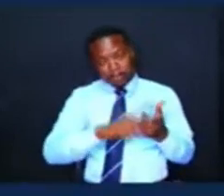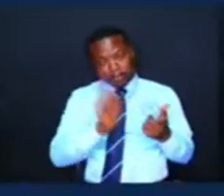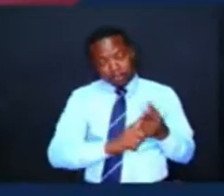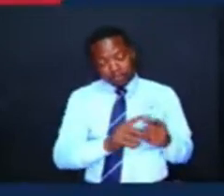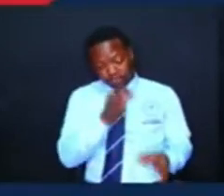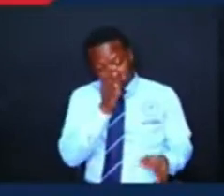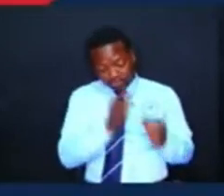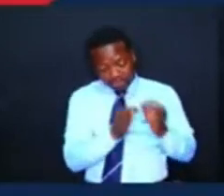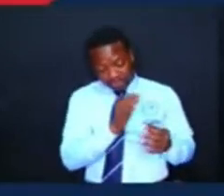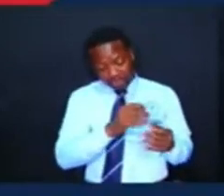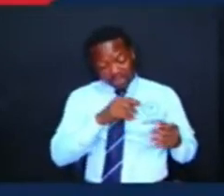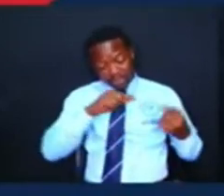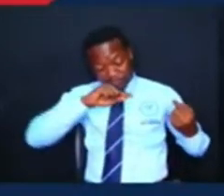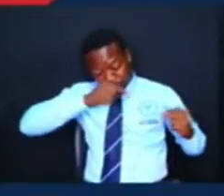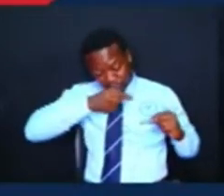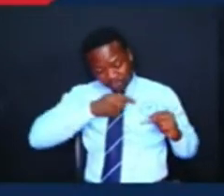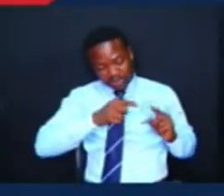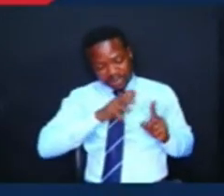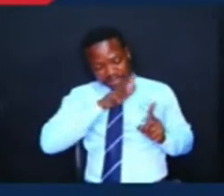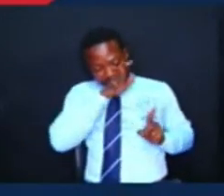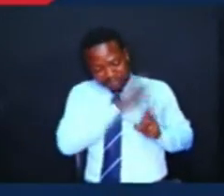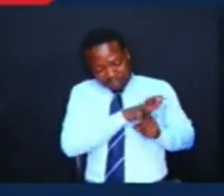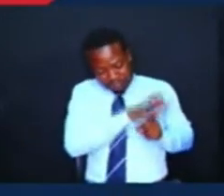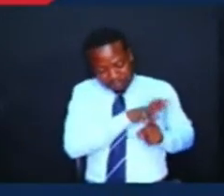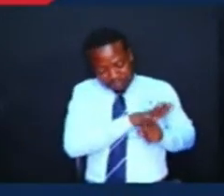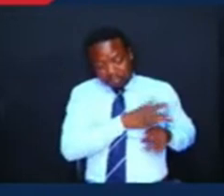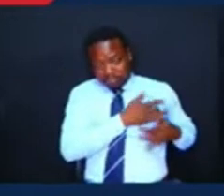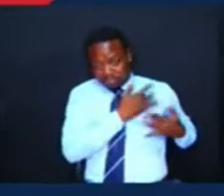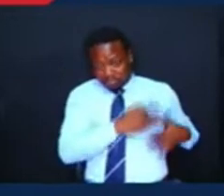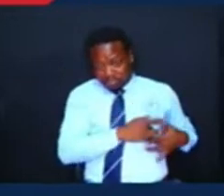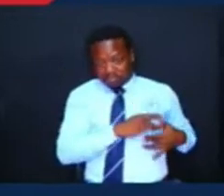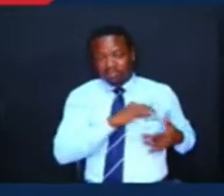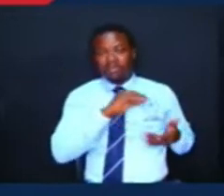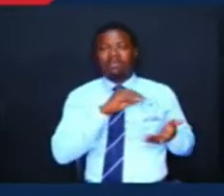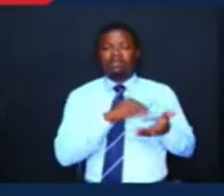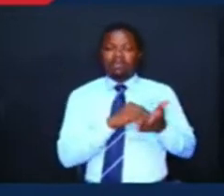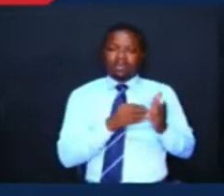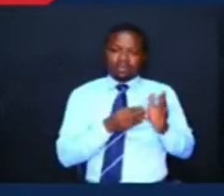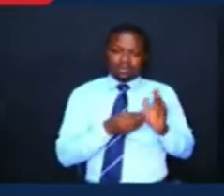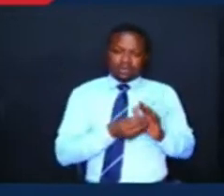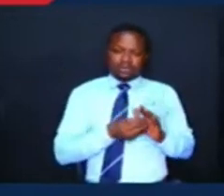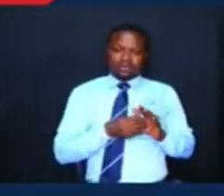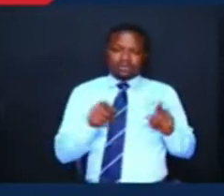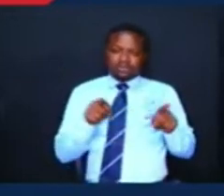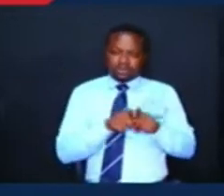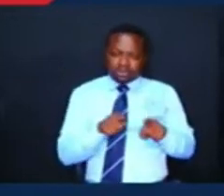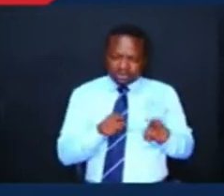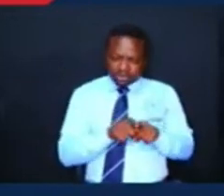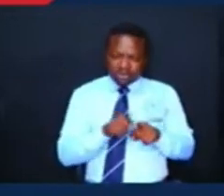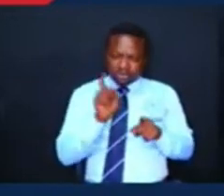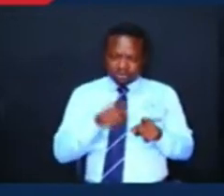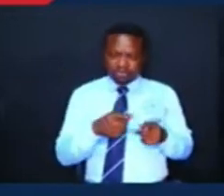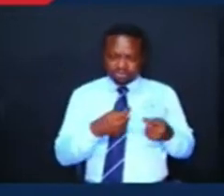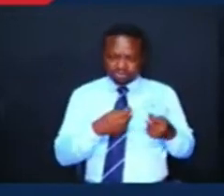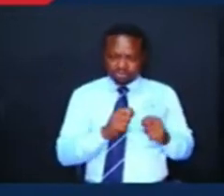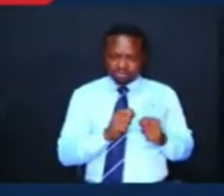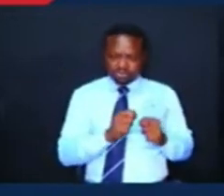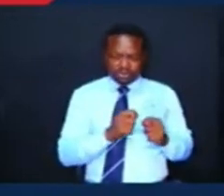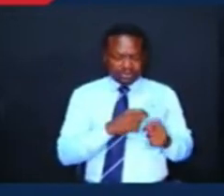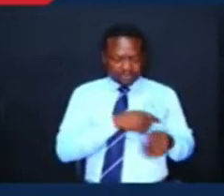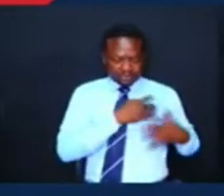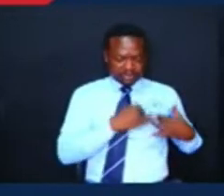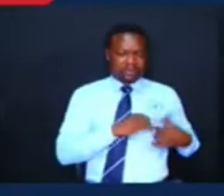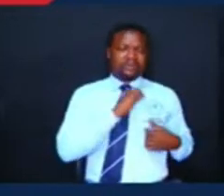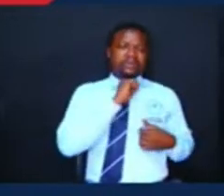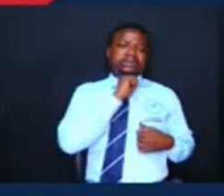if bitterness attacks the heart, then it is also good to develop a strong, healthy